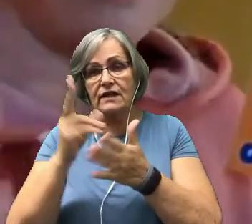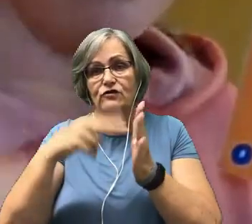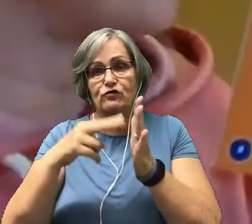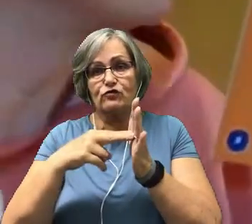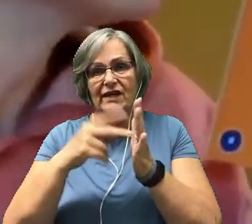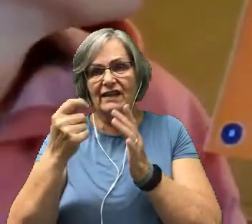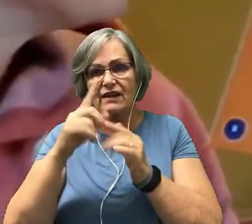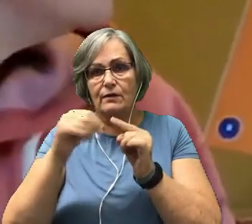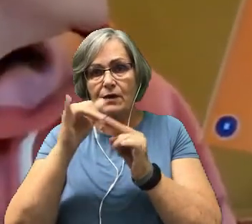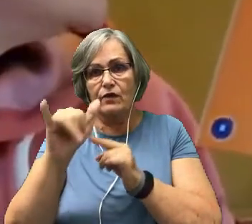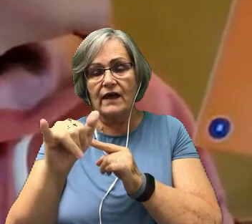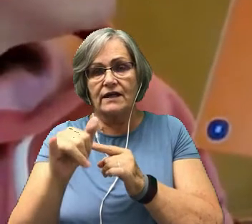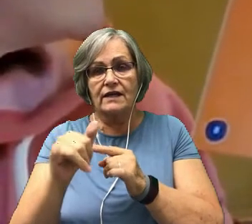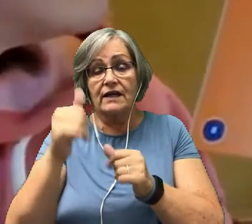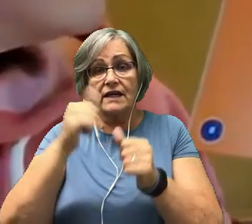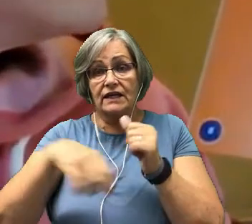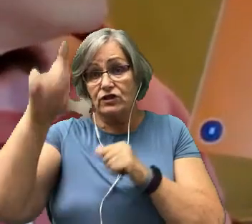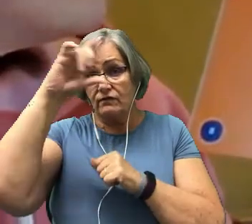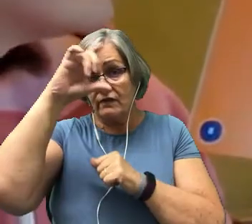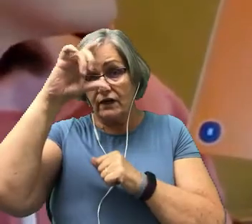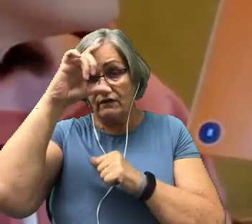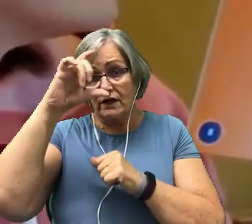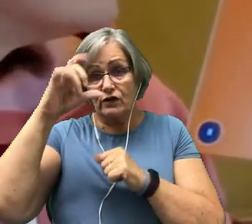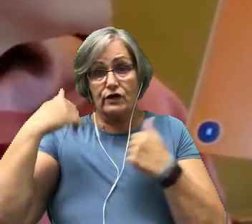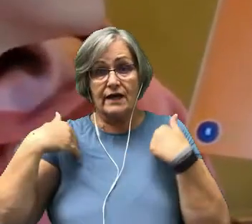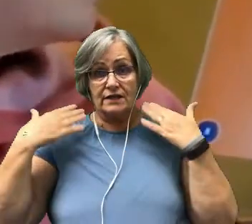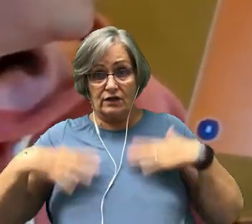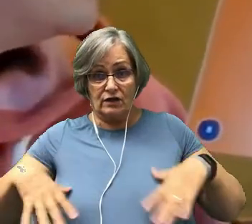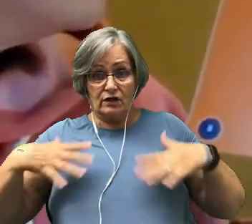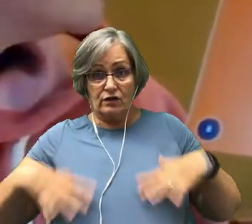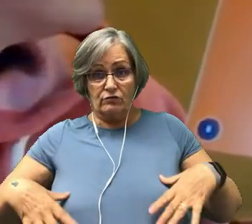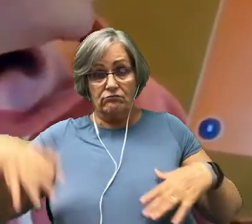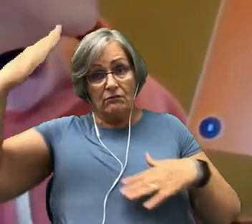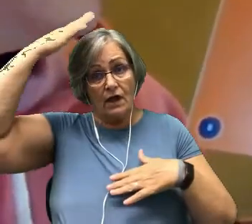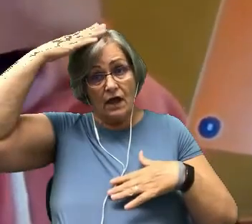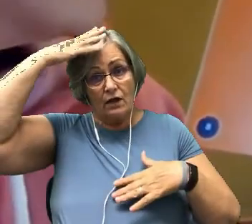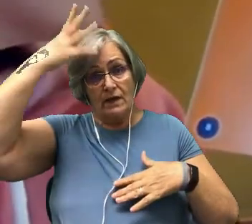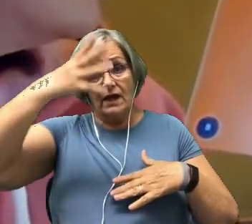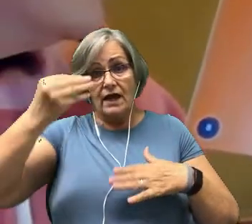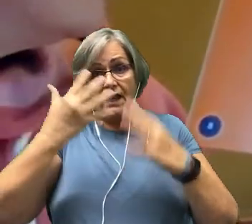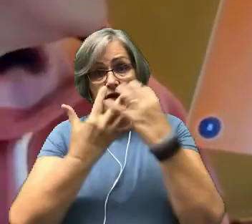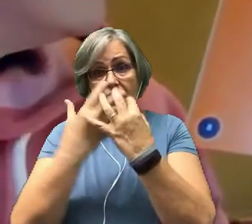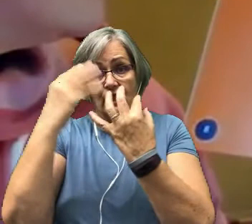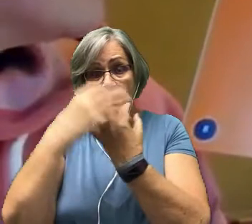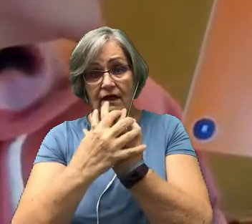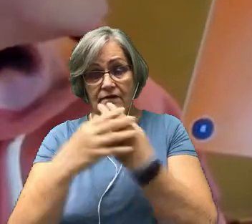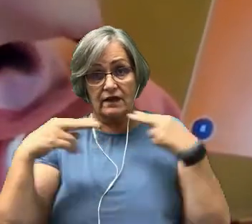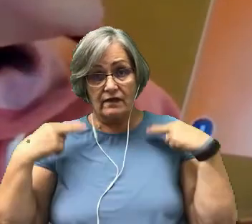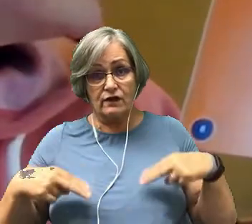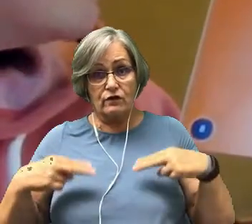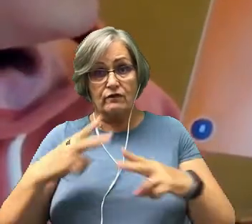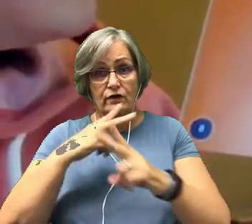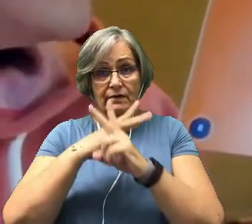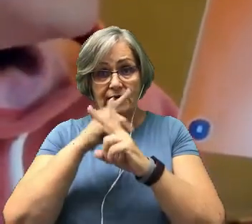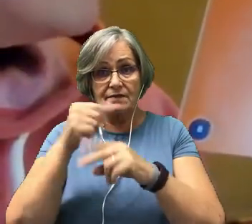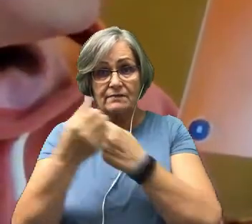the firefighters. Each firefighter wears a suit, a helmet, and gloves. The uniform keeps them